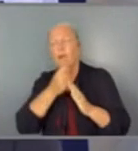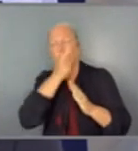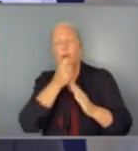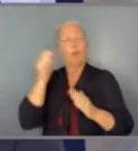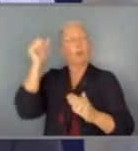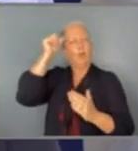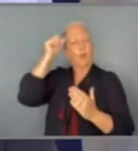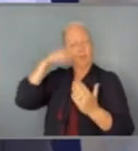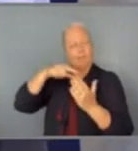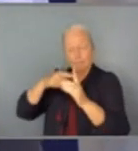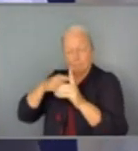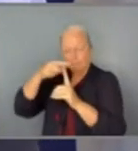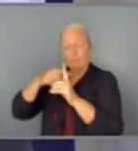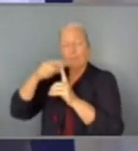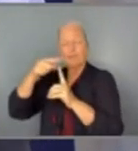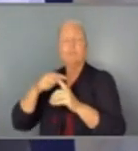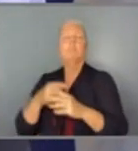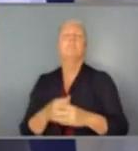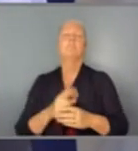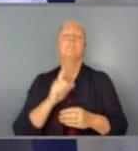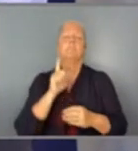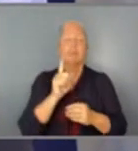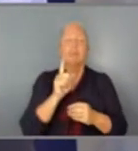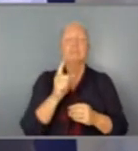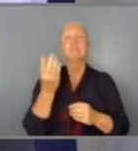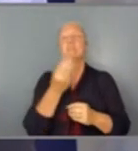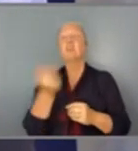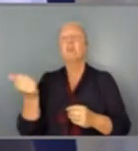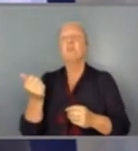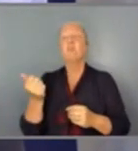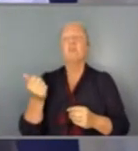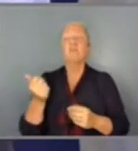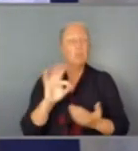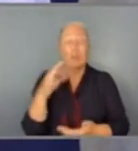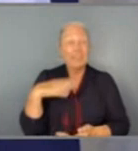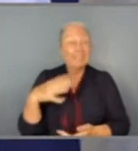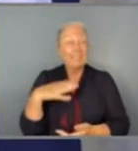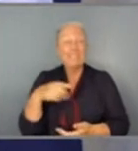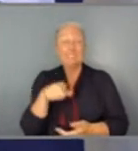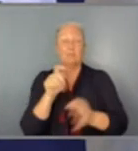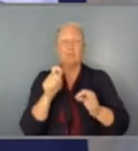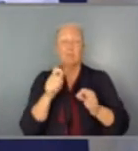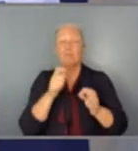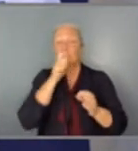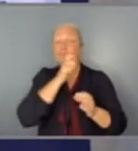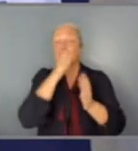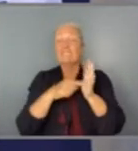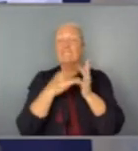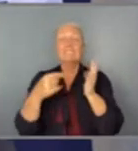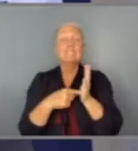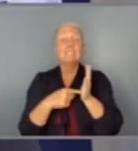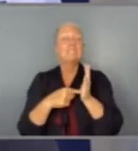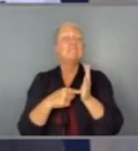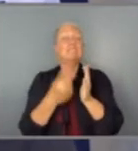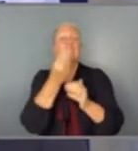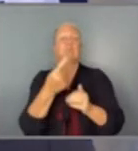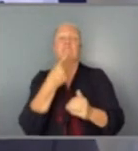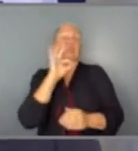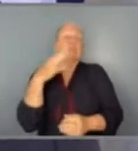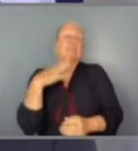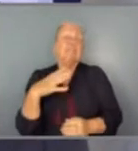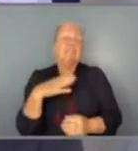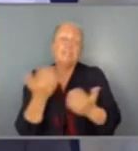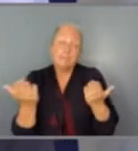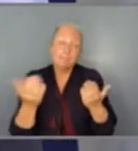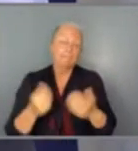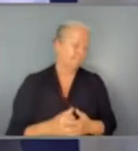the tests are not necessary at all. Antigen testing, has there been any consideration, as